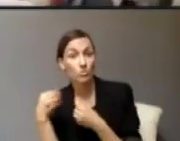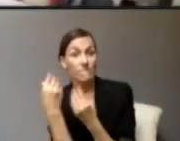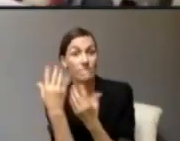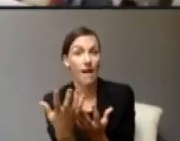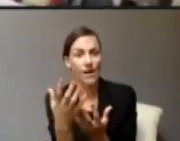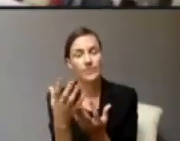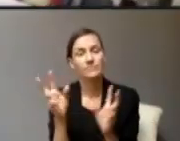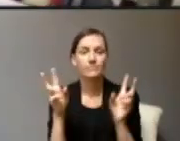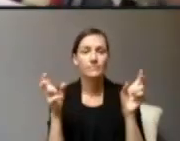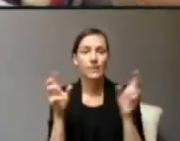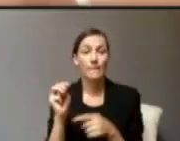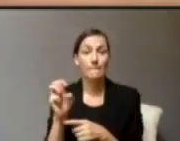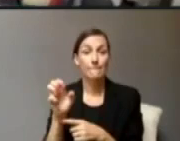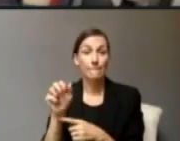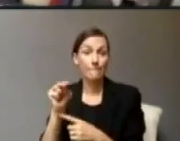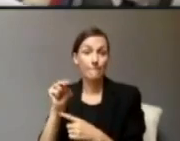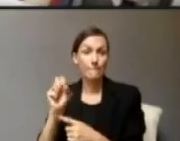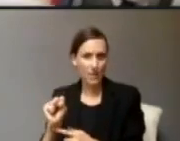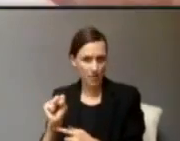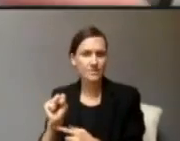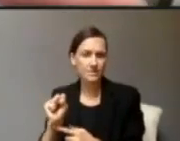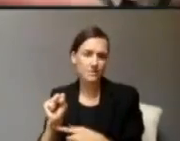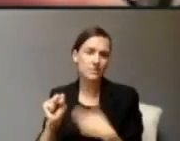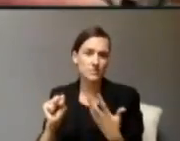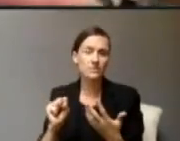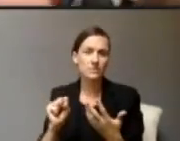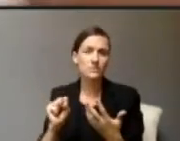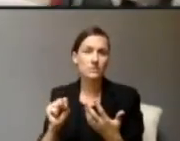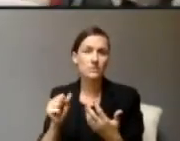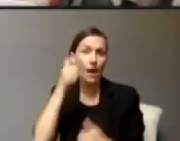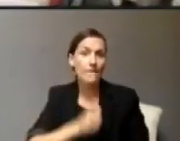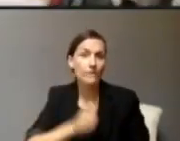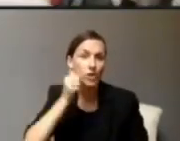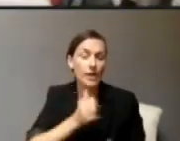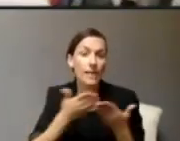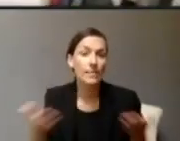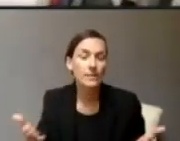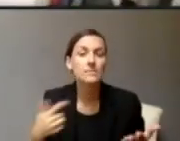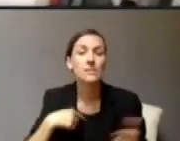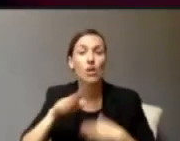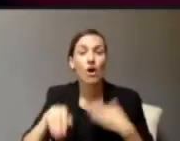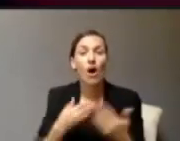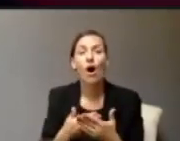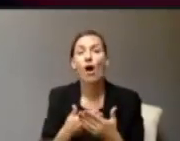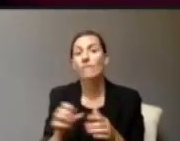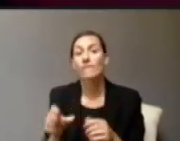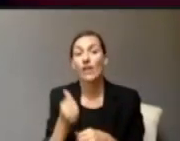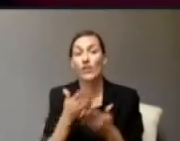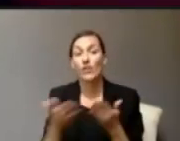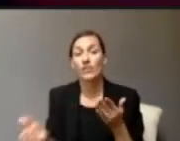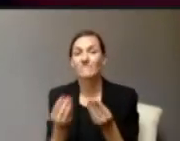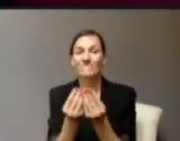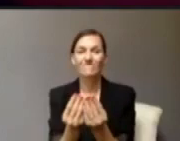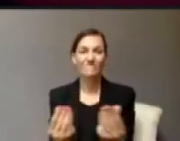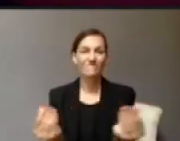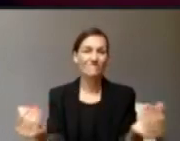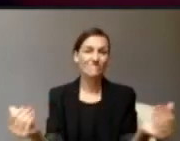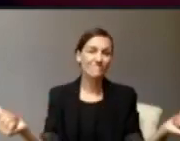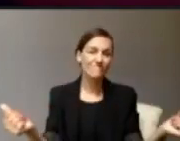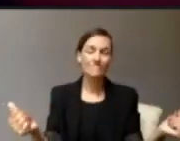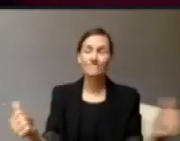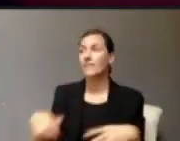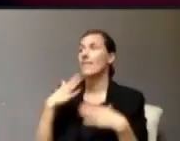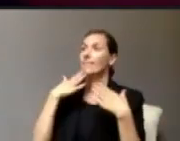and so many of these psychological outcomes drop without any intervention. Yes, thank you so much. That was a